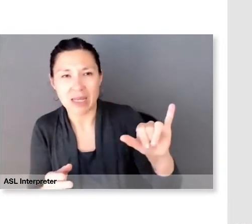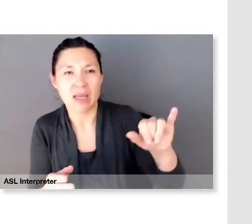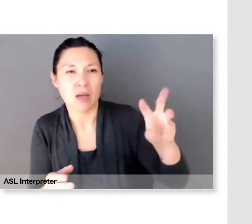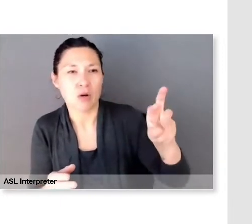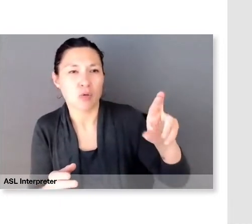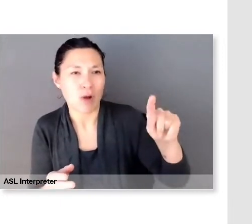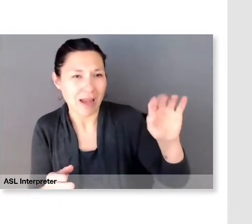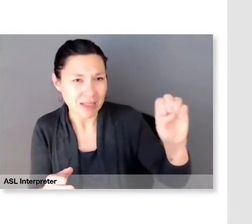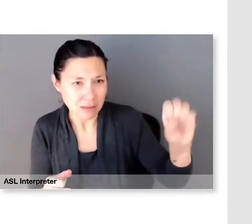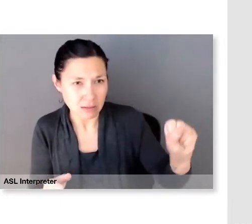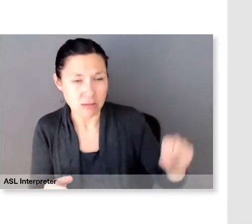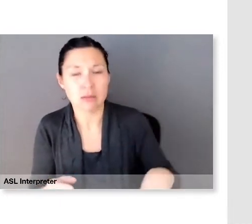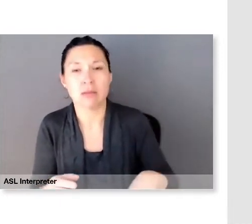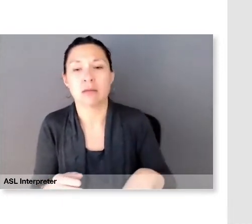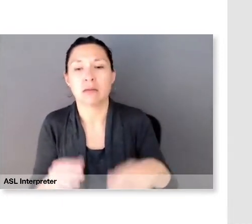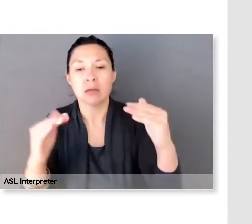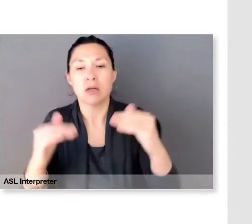Technology.